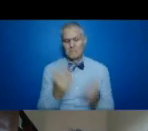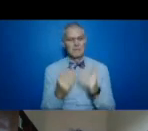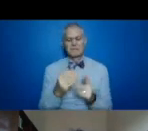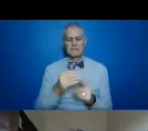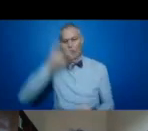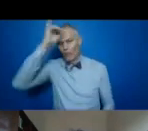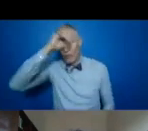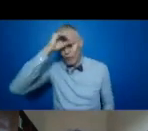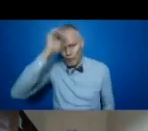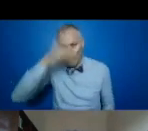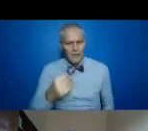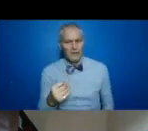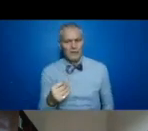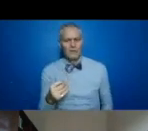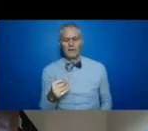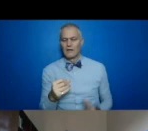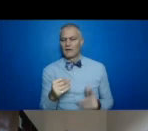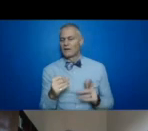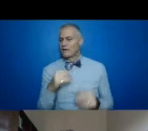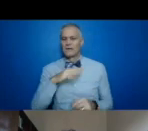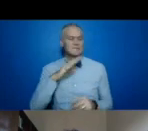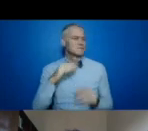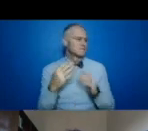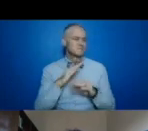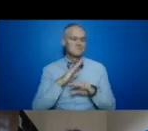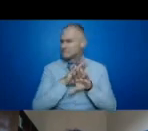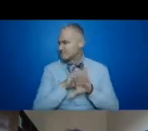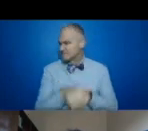is duplicitousness around the progressive mystique.